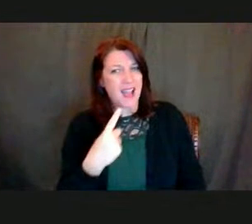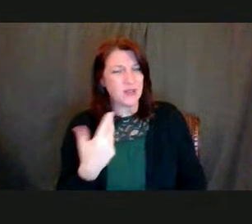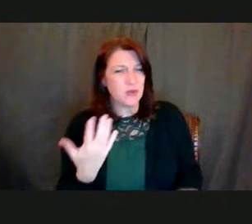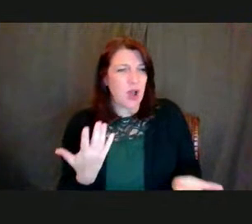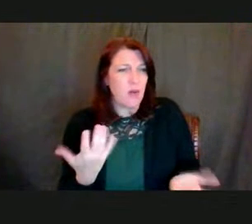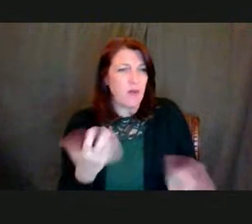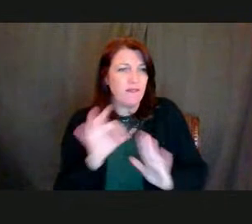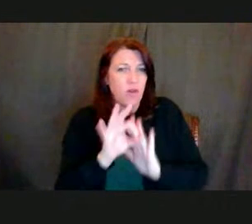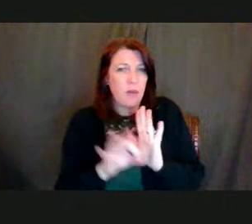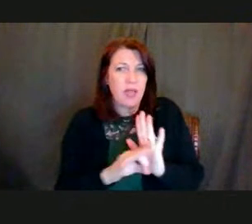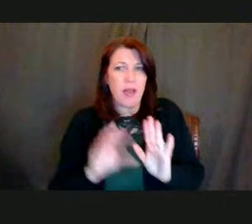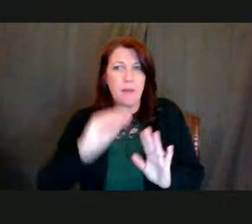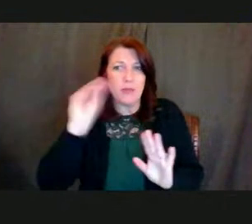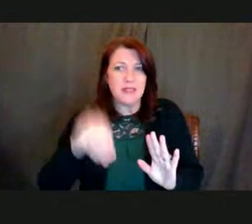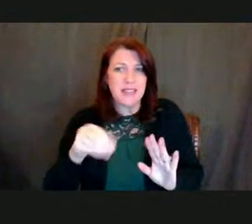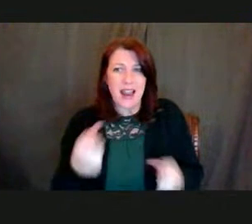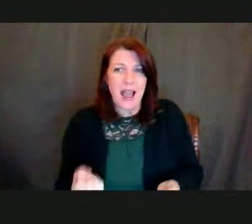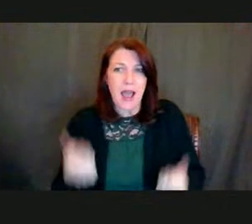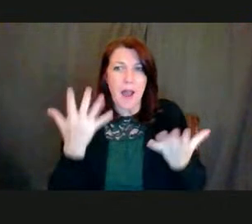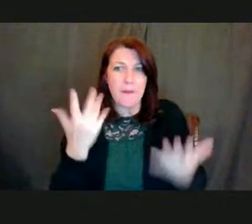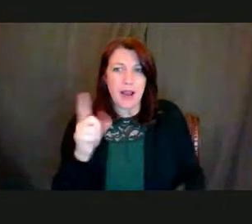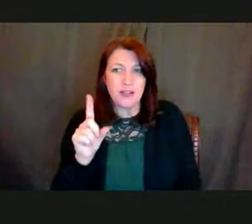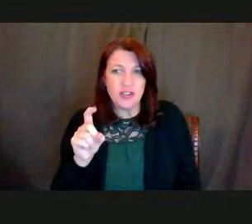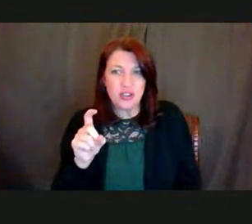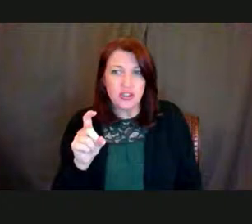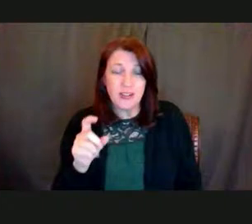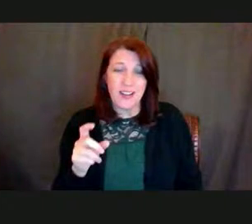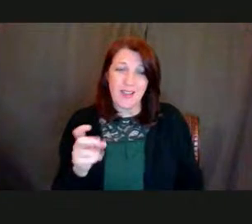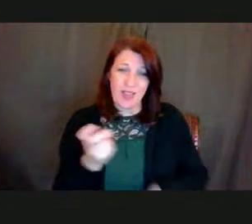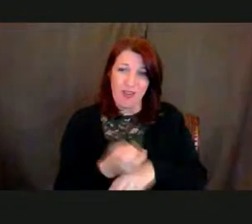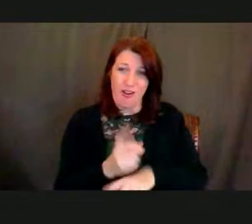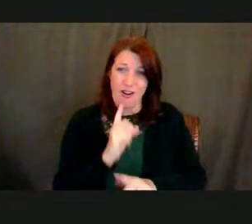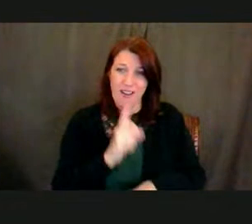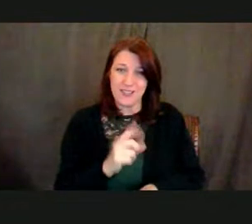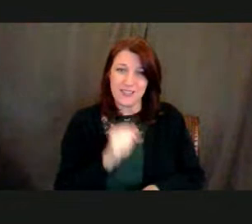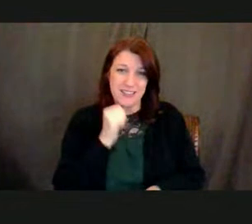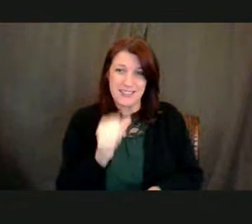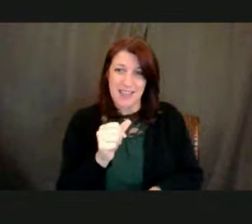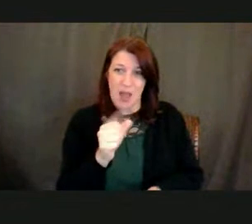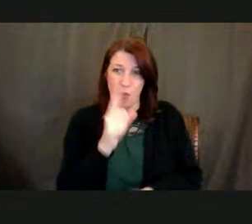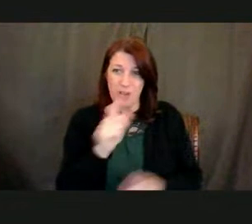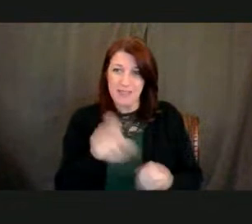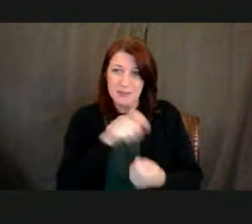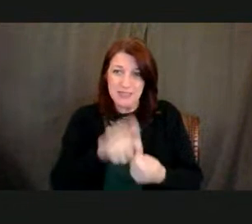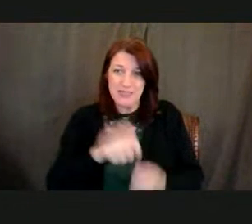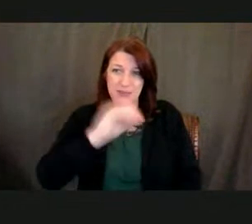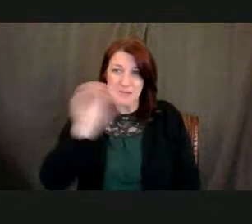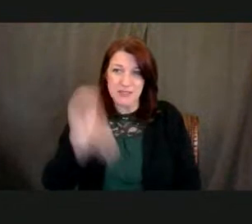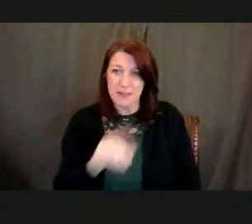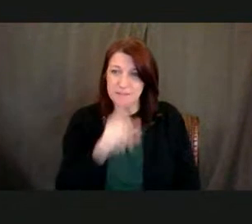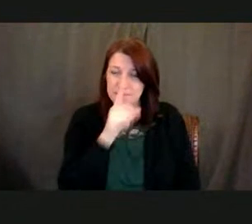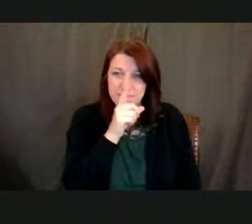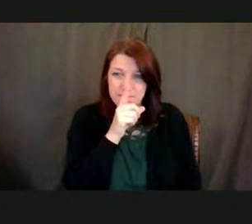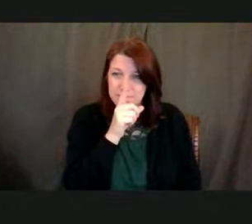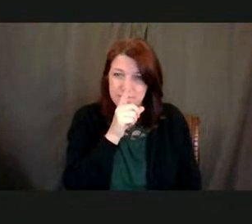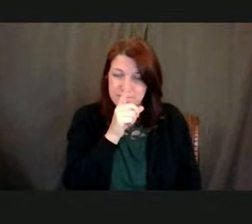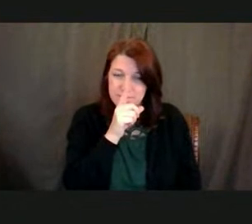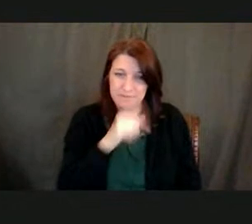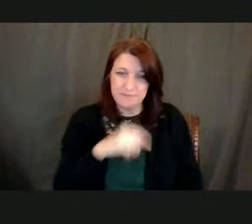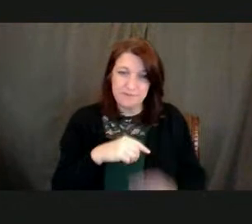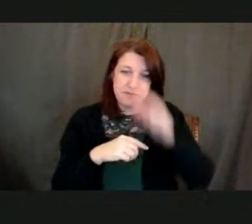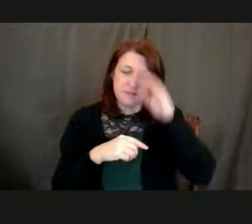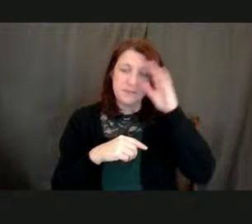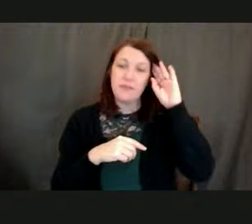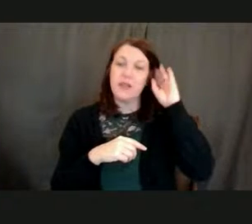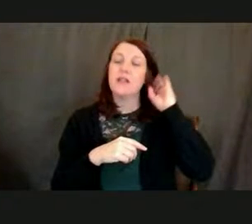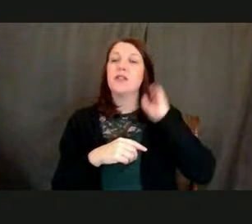the percentage that I need? And the short answer is there isn't a specific percentage that we can give you. We're